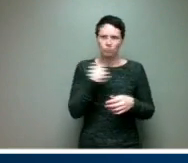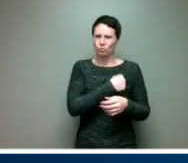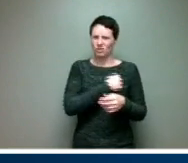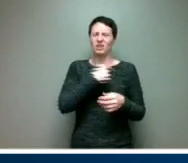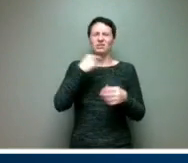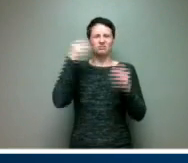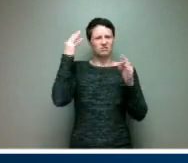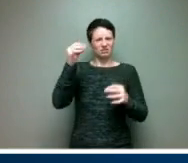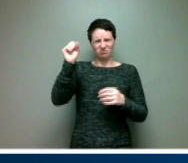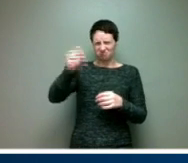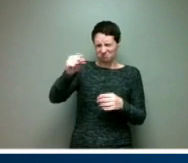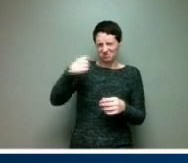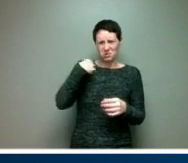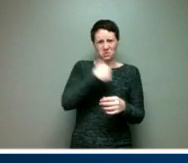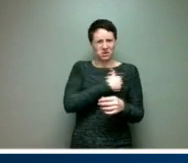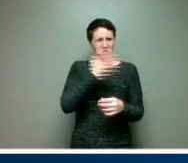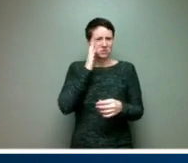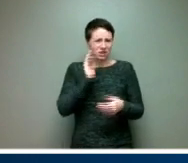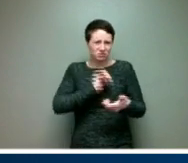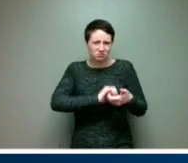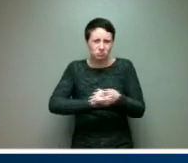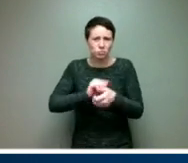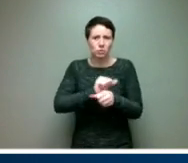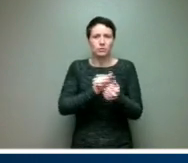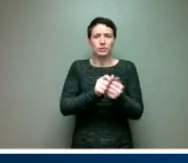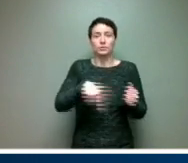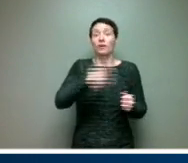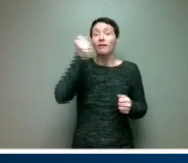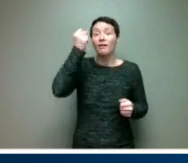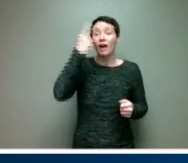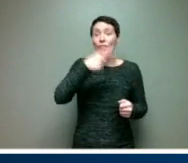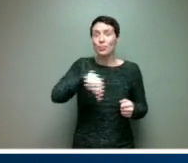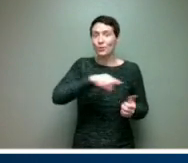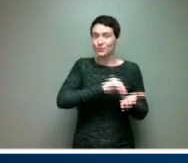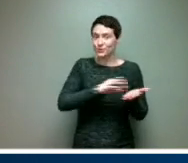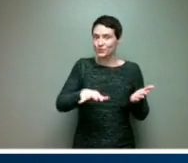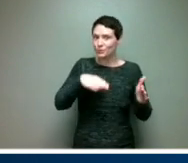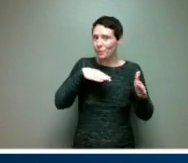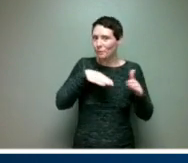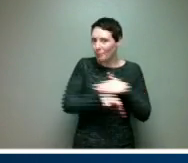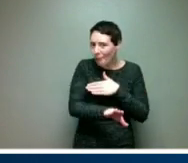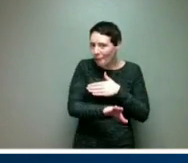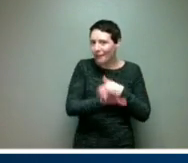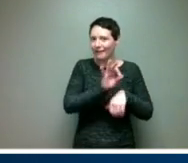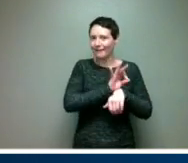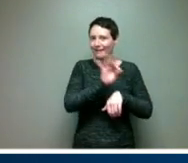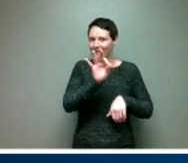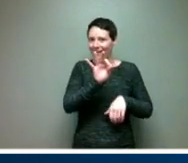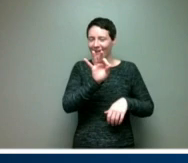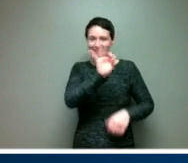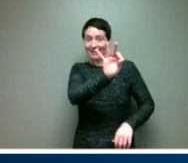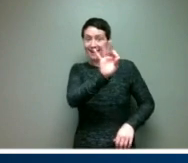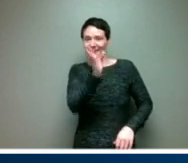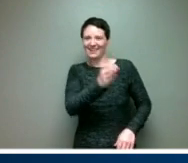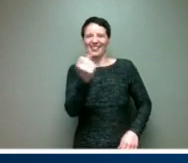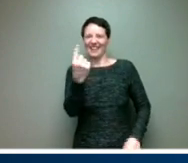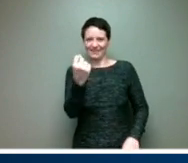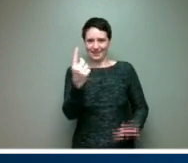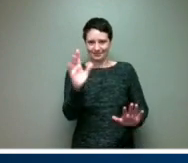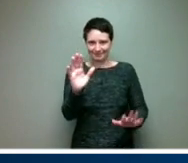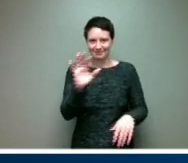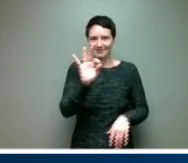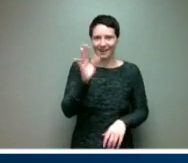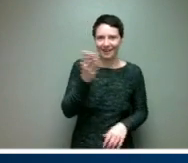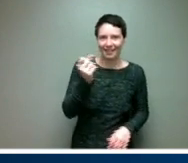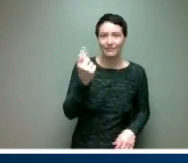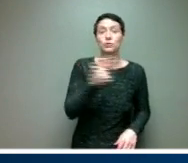were students that were born in 9/11, you know, so they reminded us of when they were born